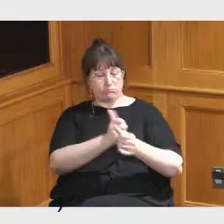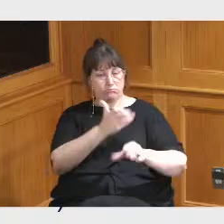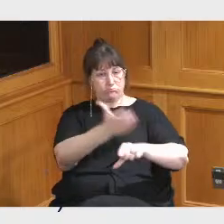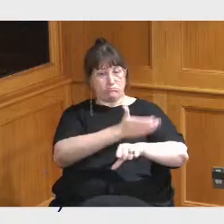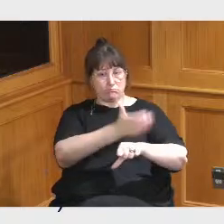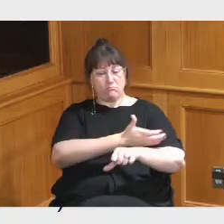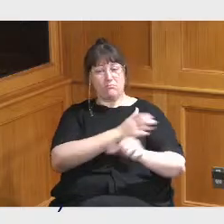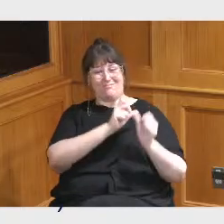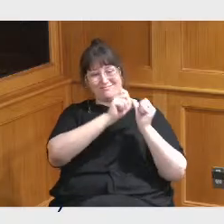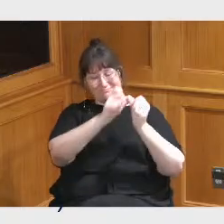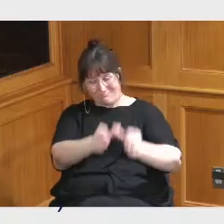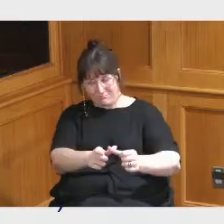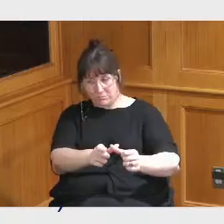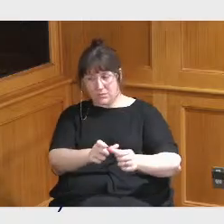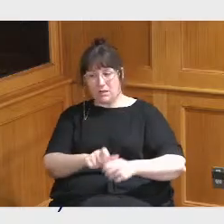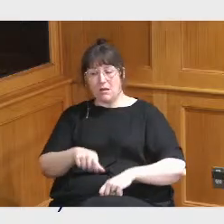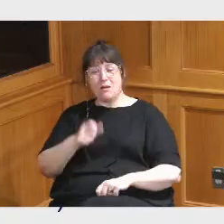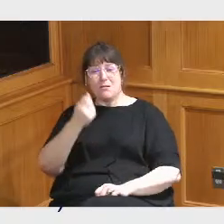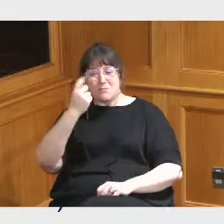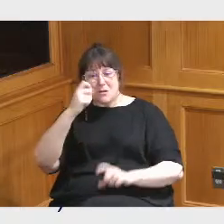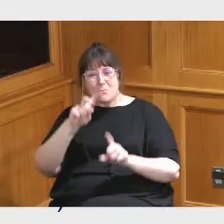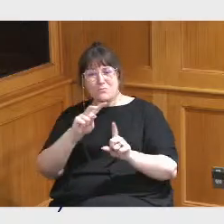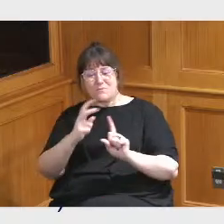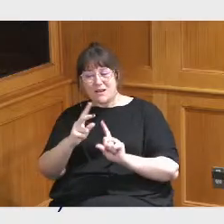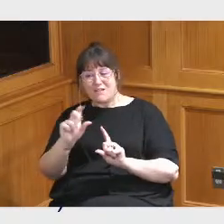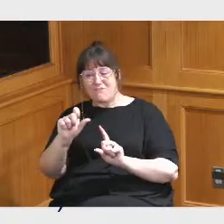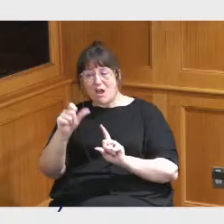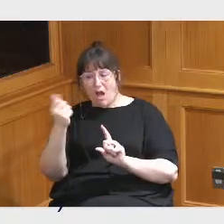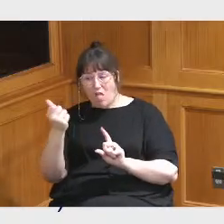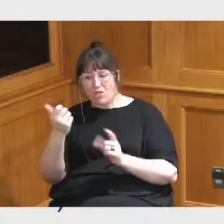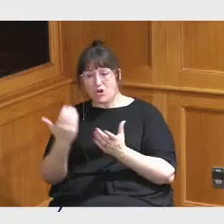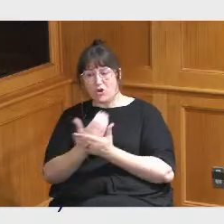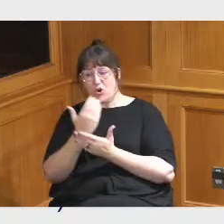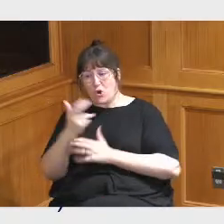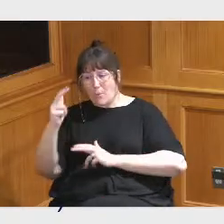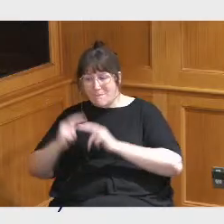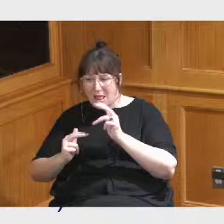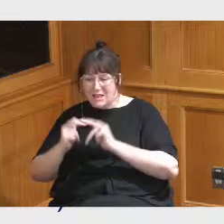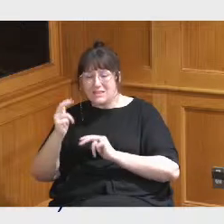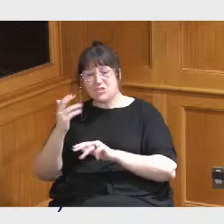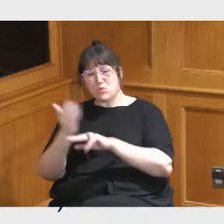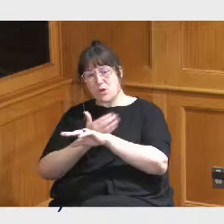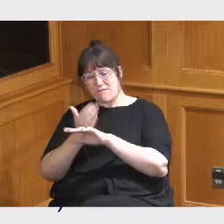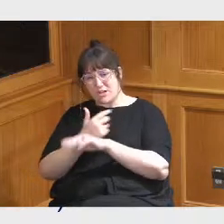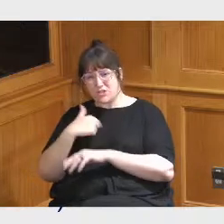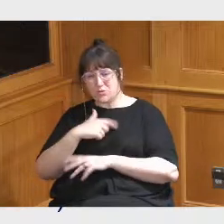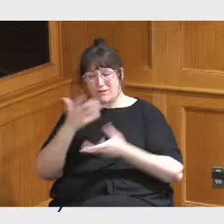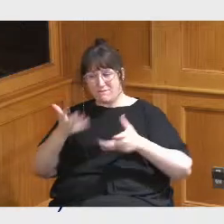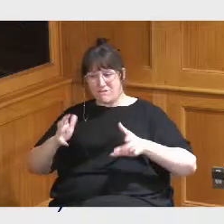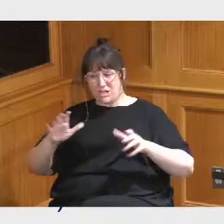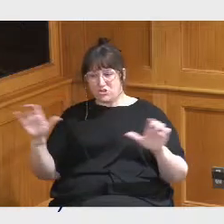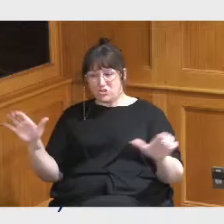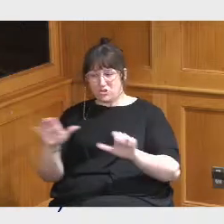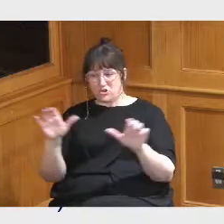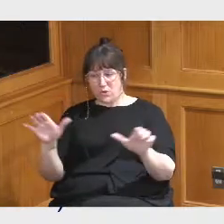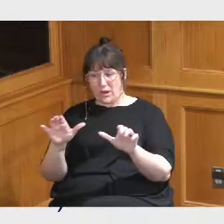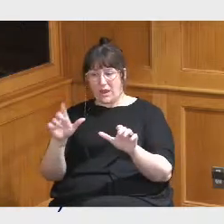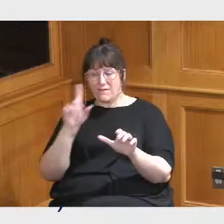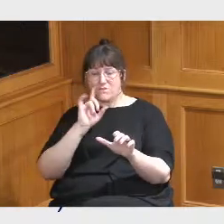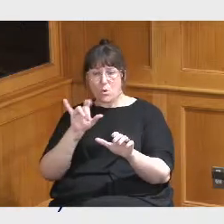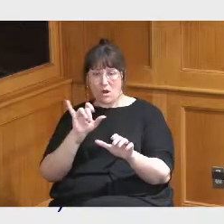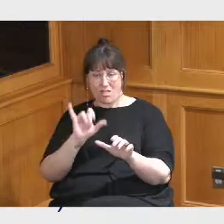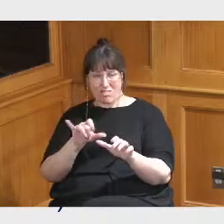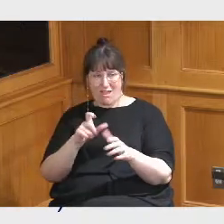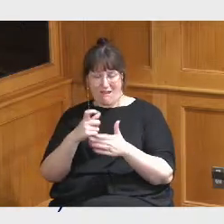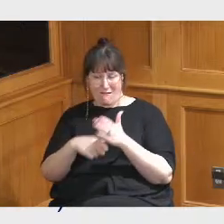But for perspective, here's some of the other both new builds and renovations in terms of the cost of